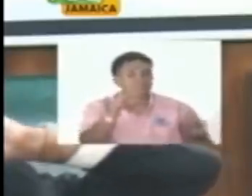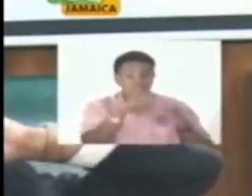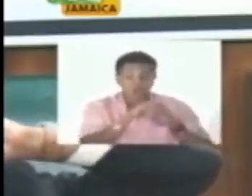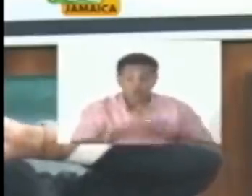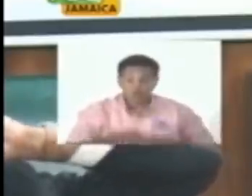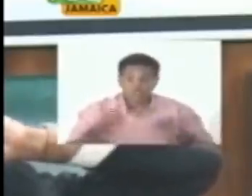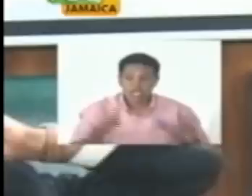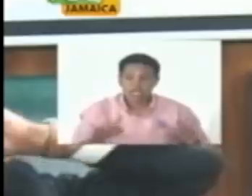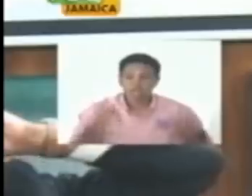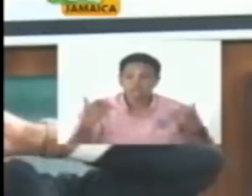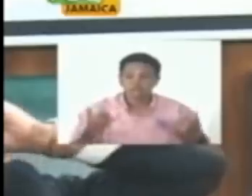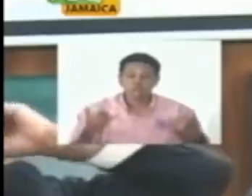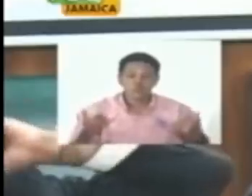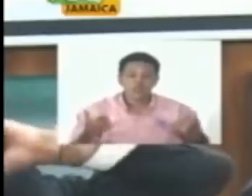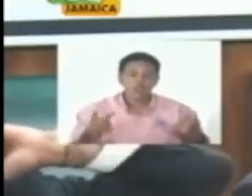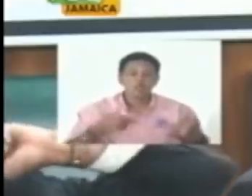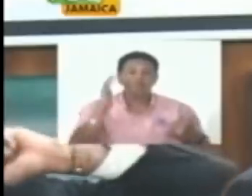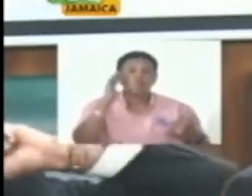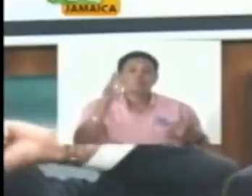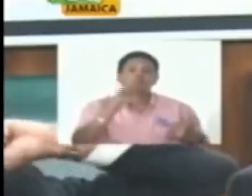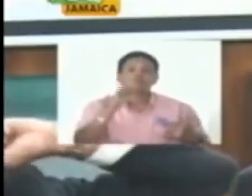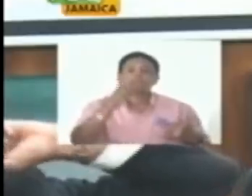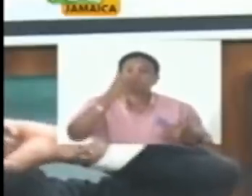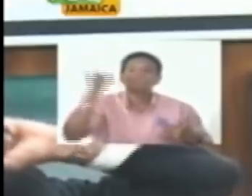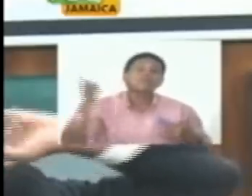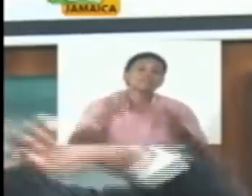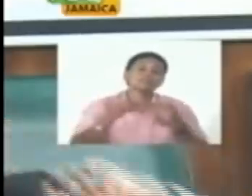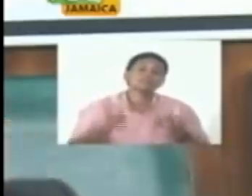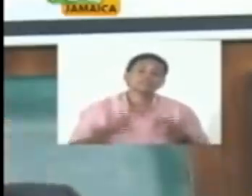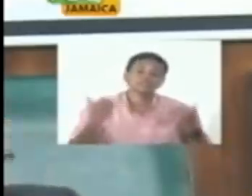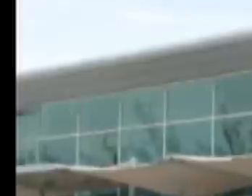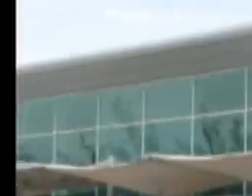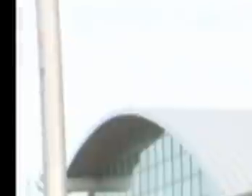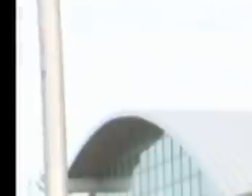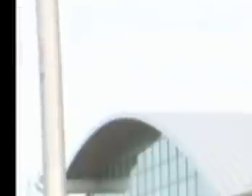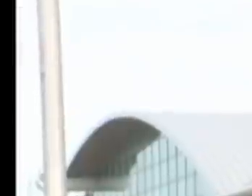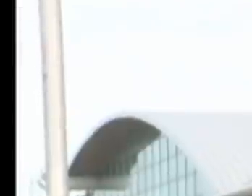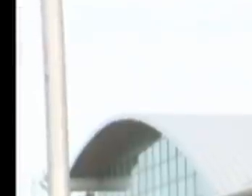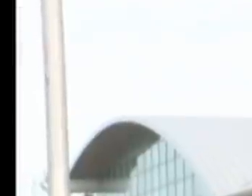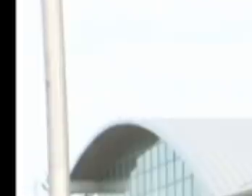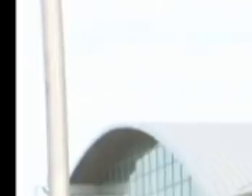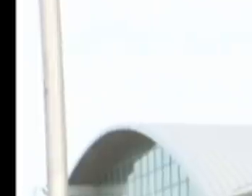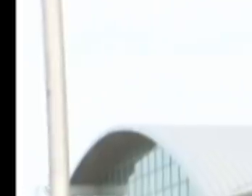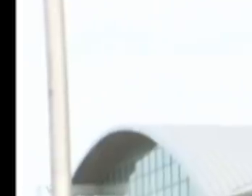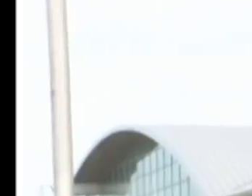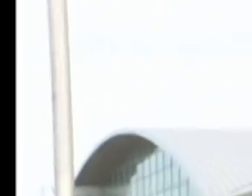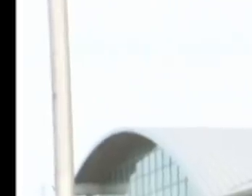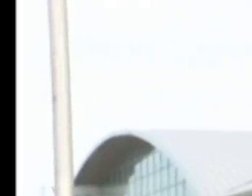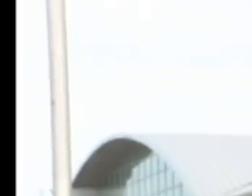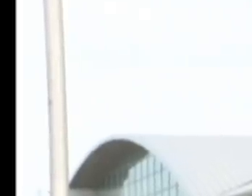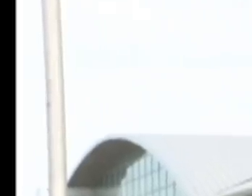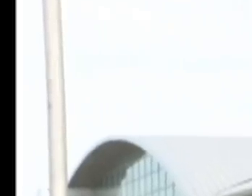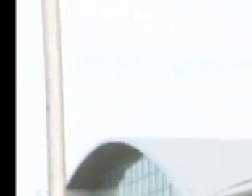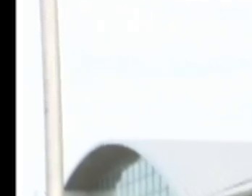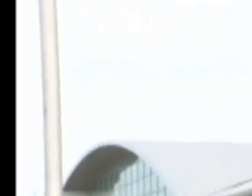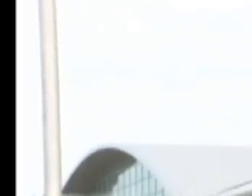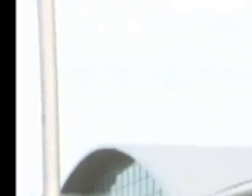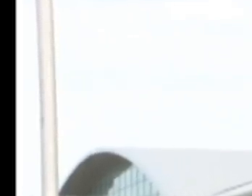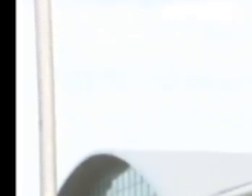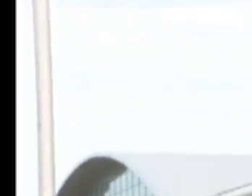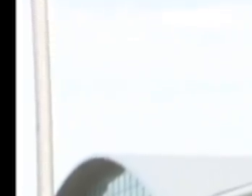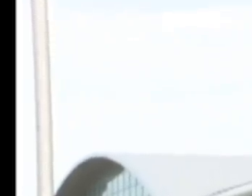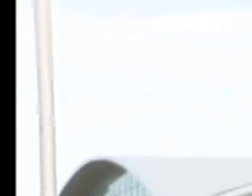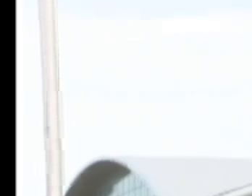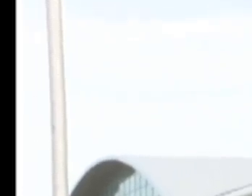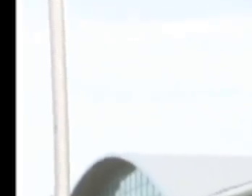inclusion, today we would be in a far better place without having to backtrack on some critical decisions which have